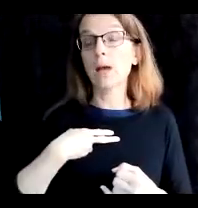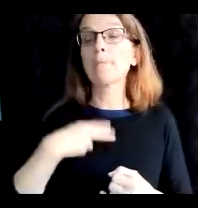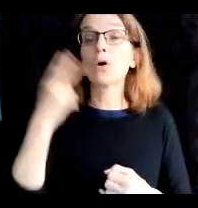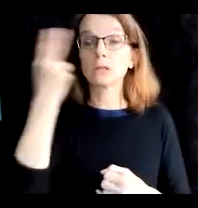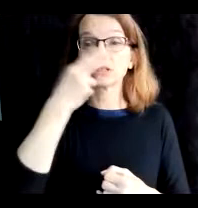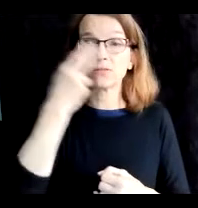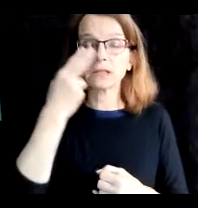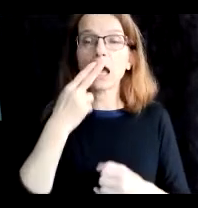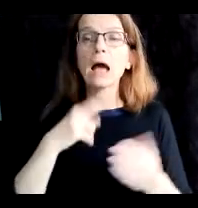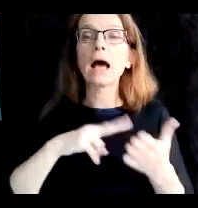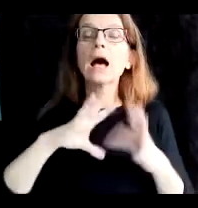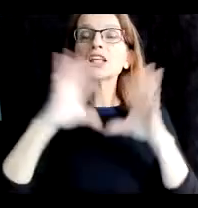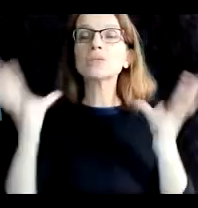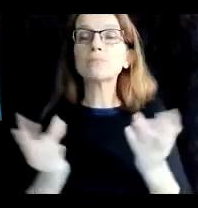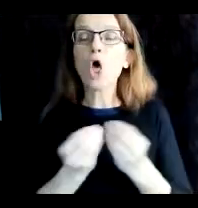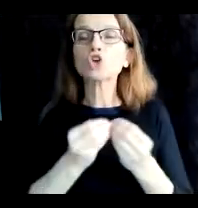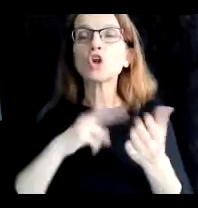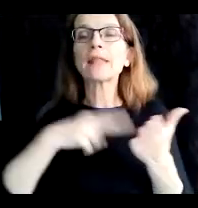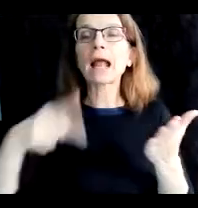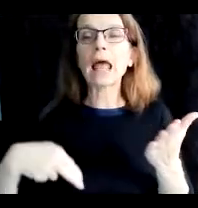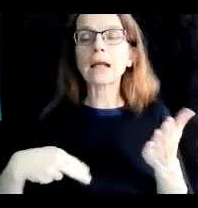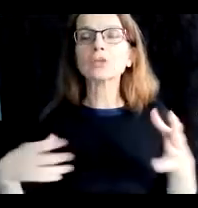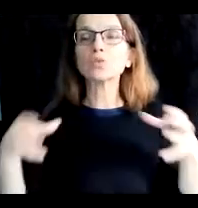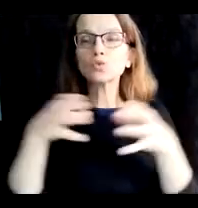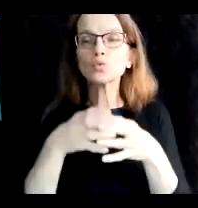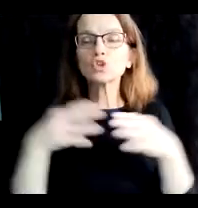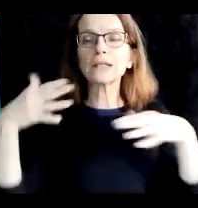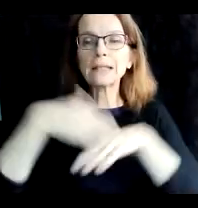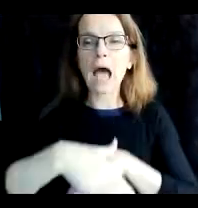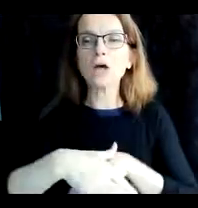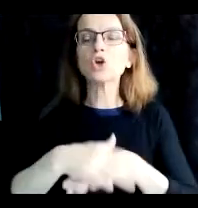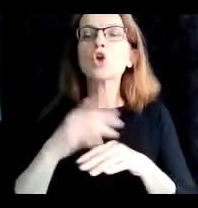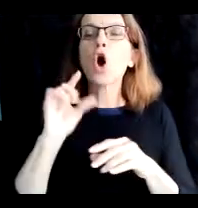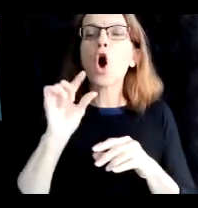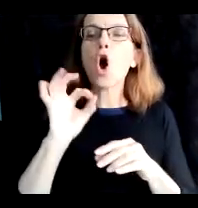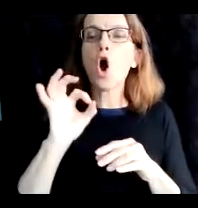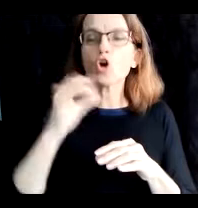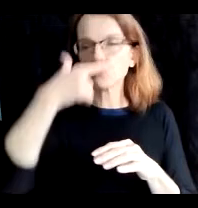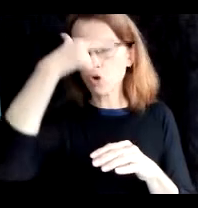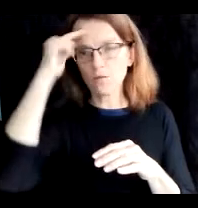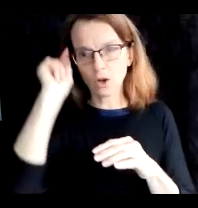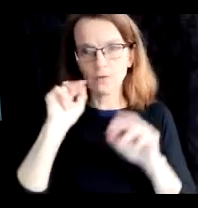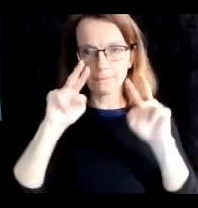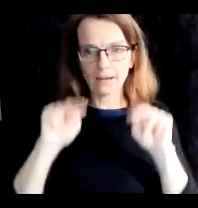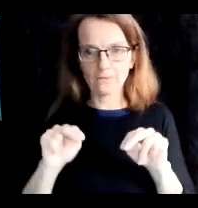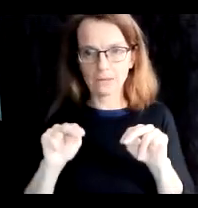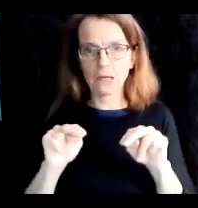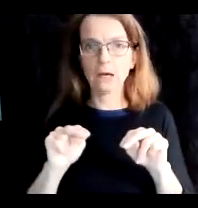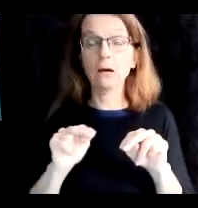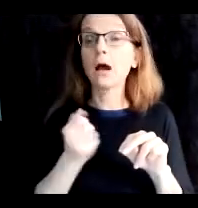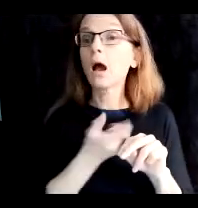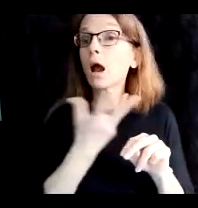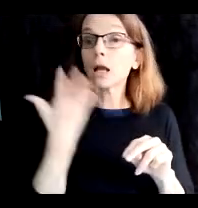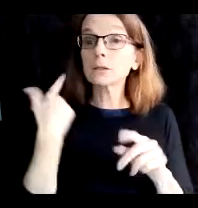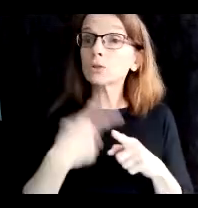the beginning, this understanding of citizenship was mostly about freedom, justice, and peace. But nowadays